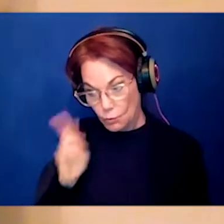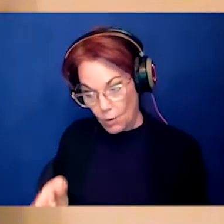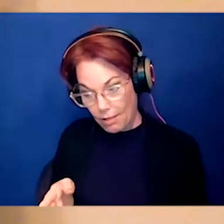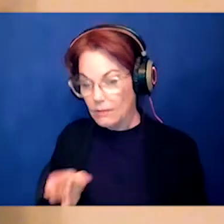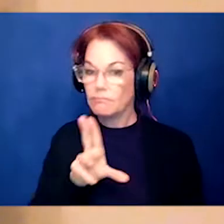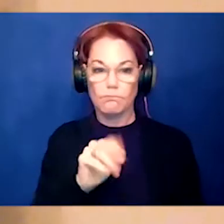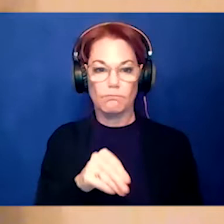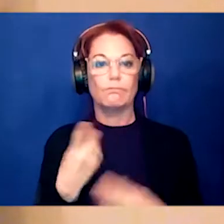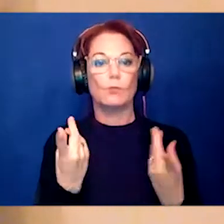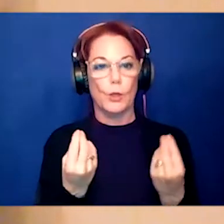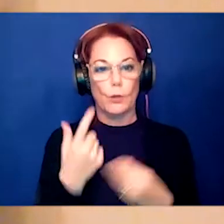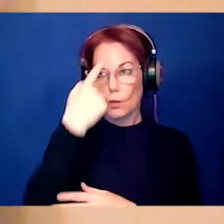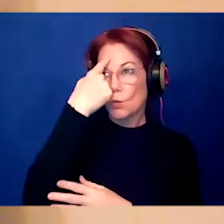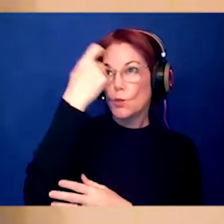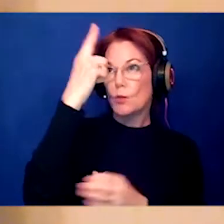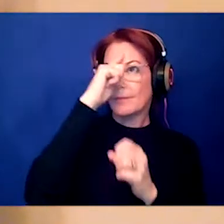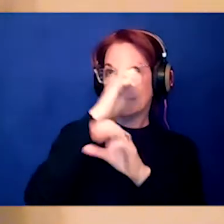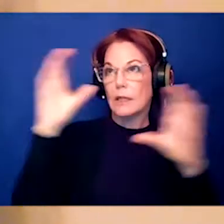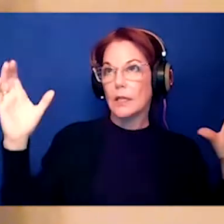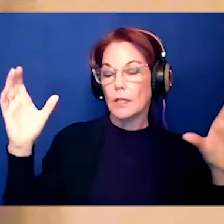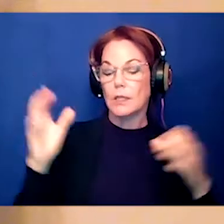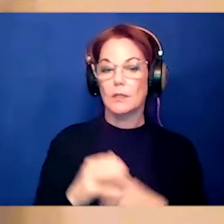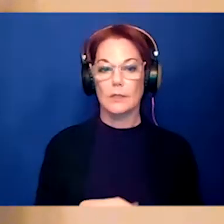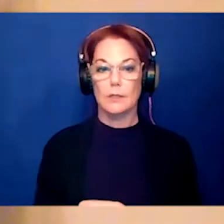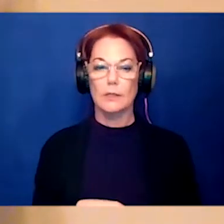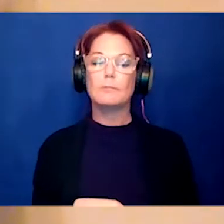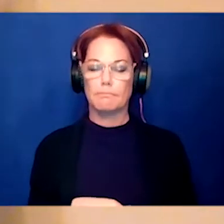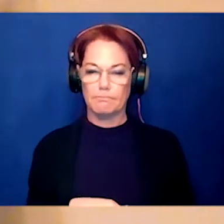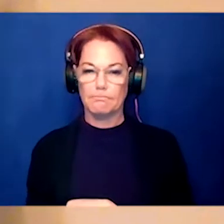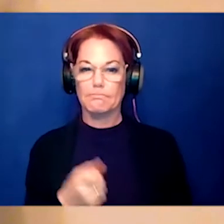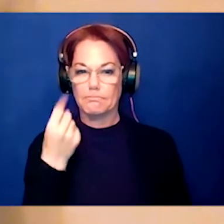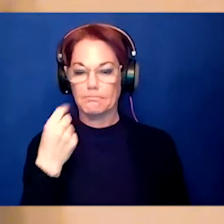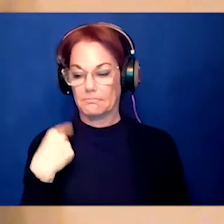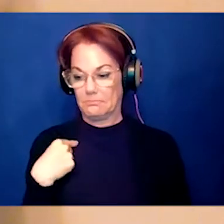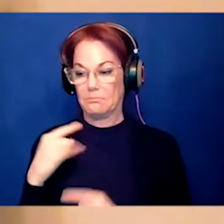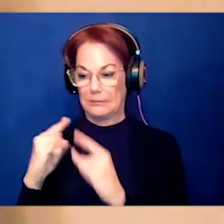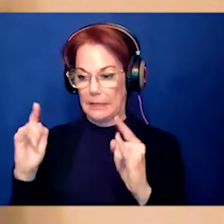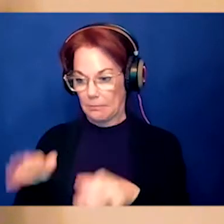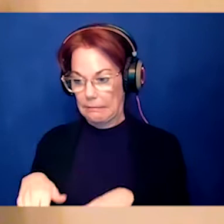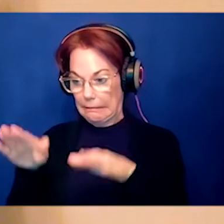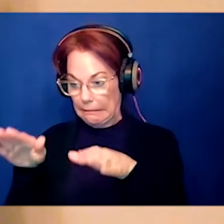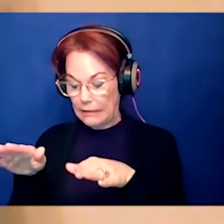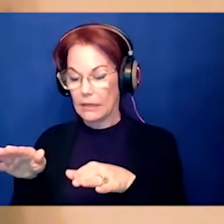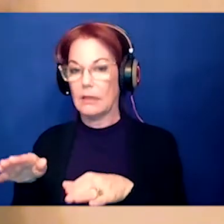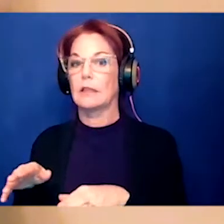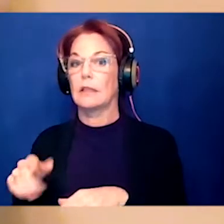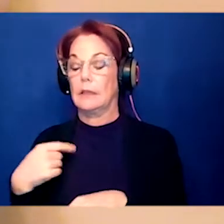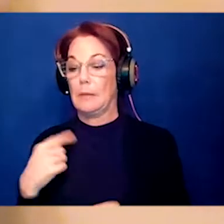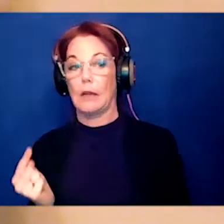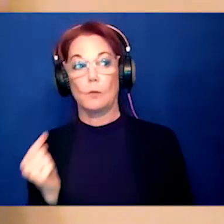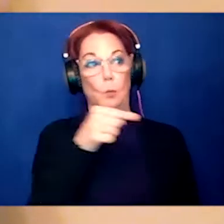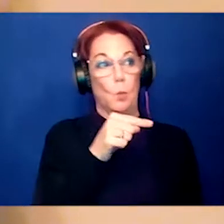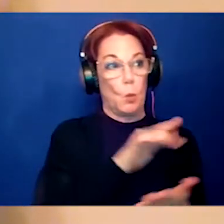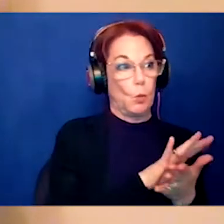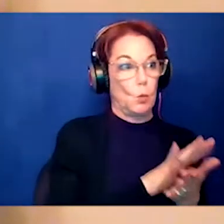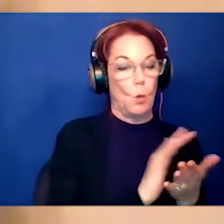outside of the camp was extremely difficult. Most refugees I grew up with could not find the small fee needed to pay for school